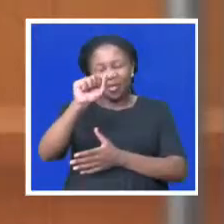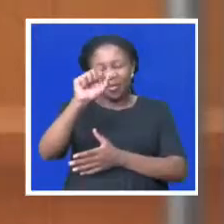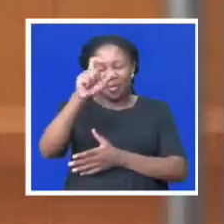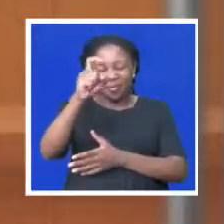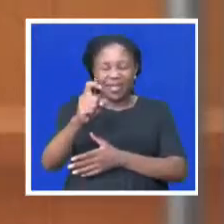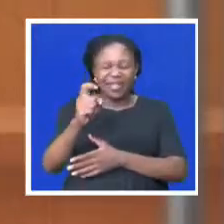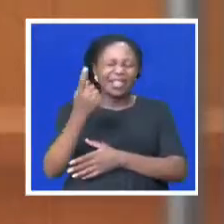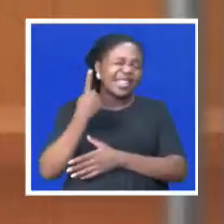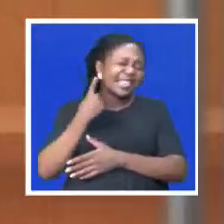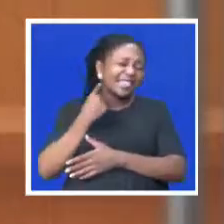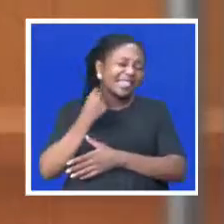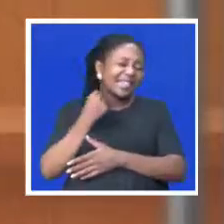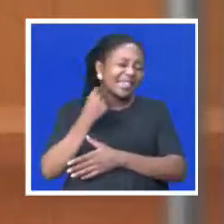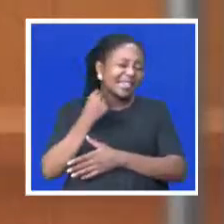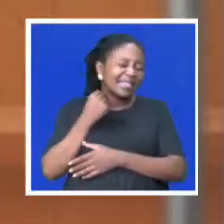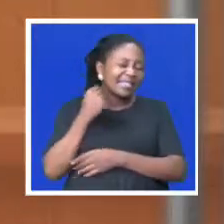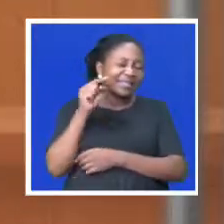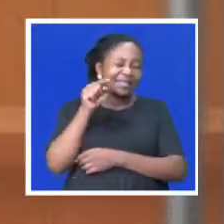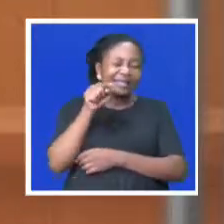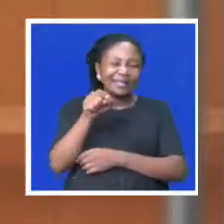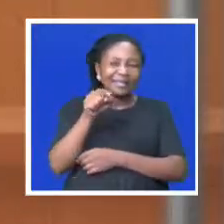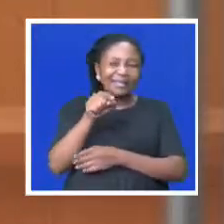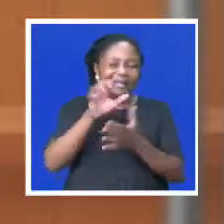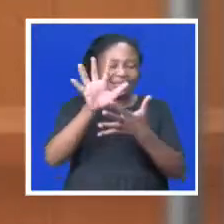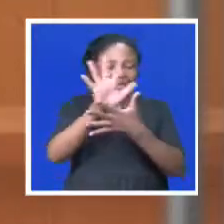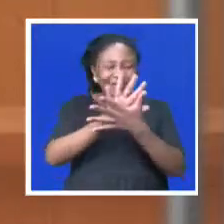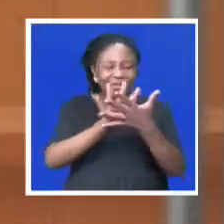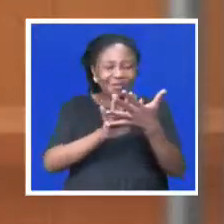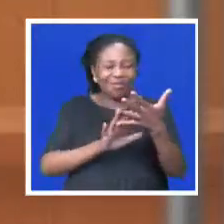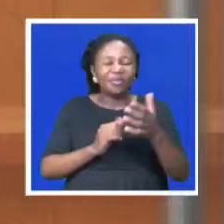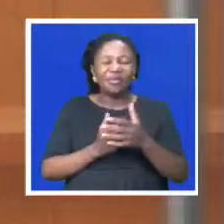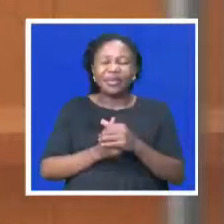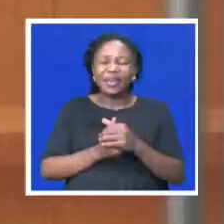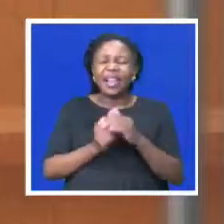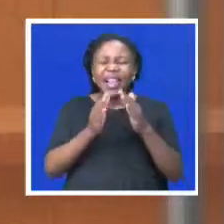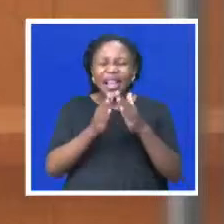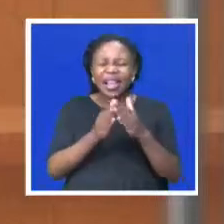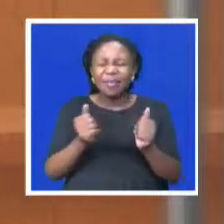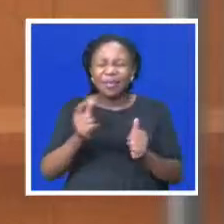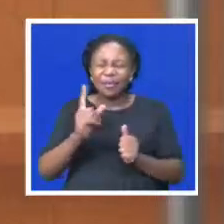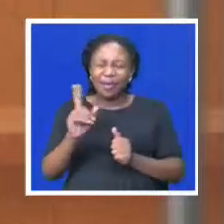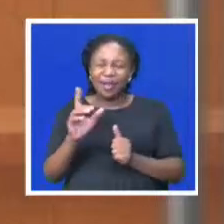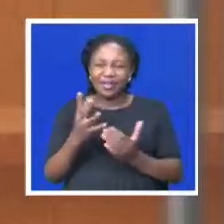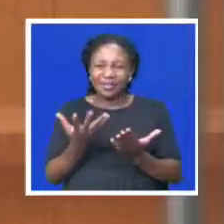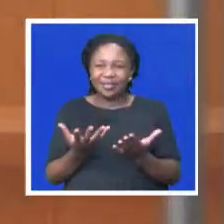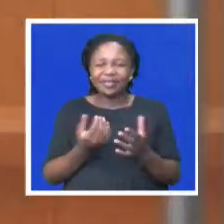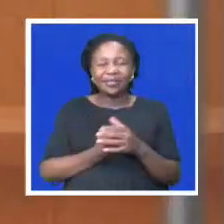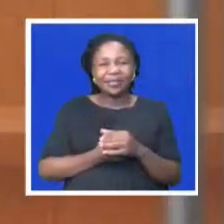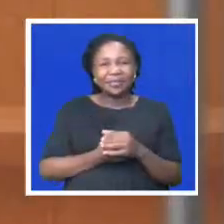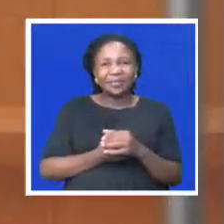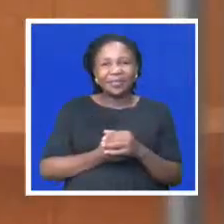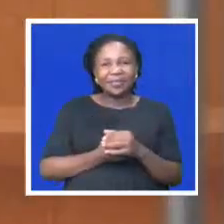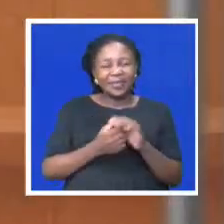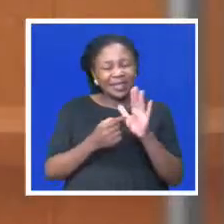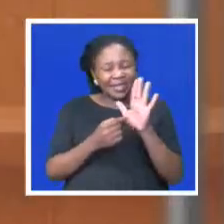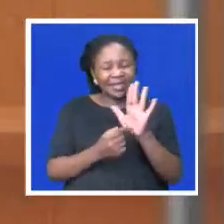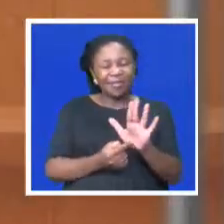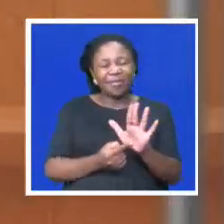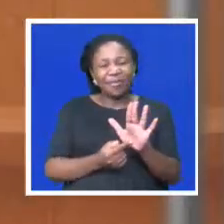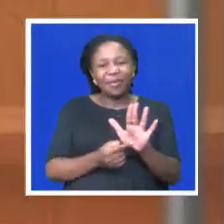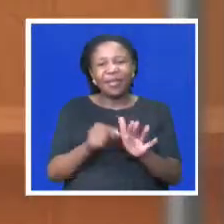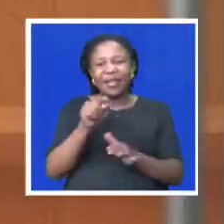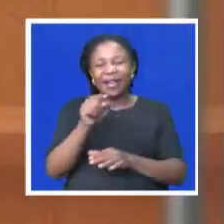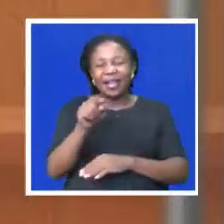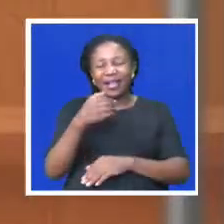is action or it's the highest point of tension in the story. For example, here, how do we see the